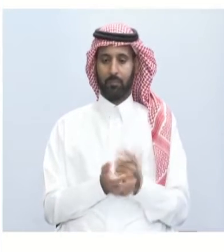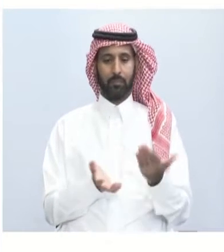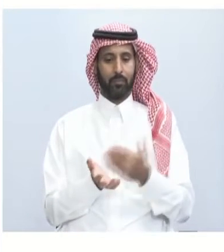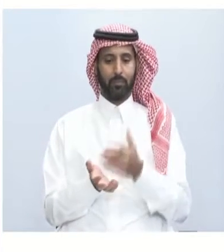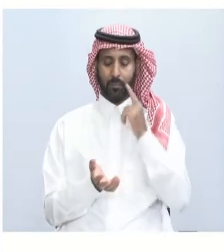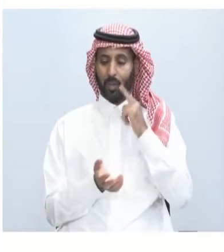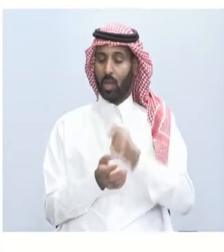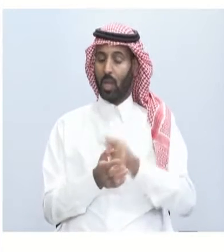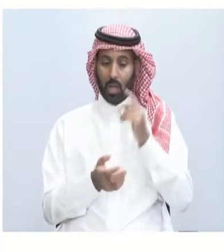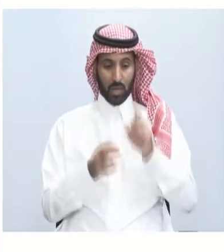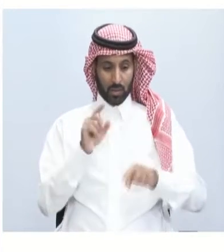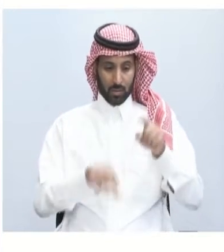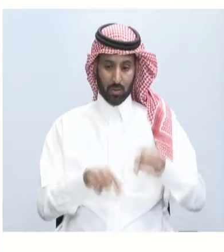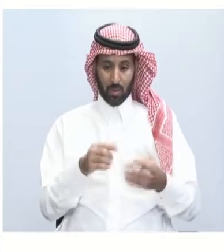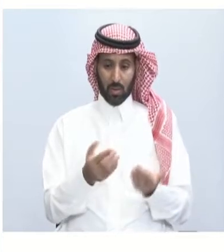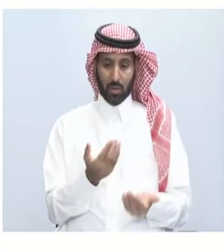a typewriter.